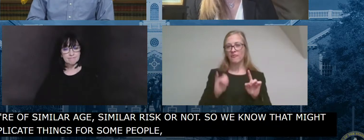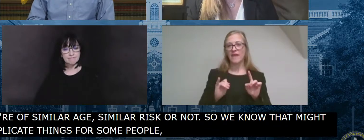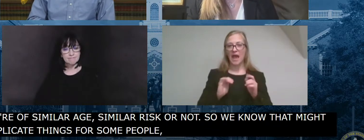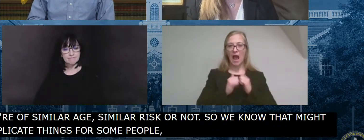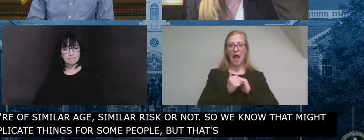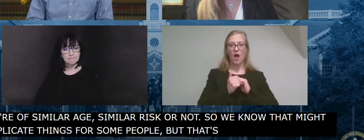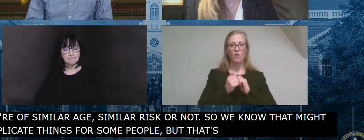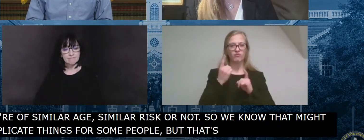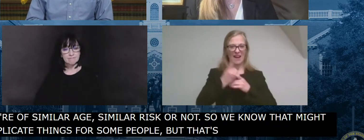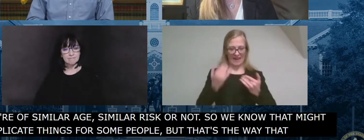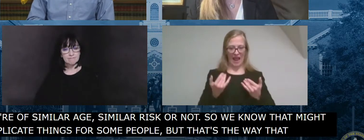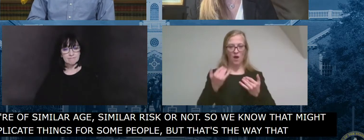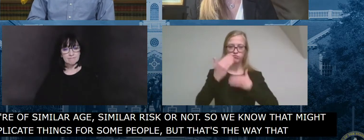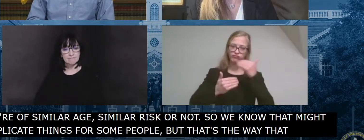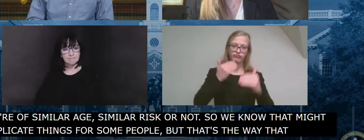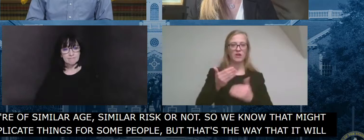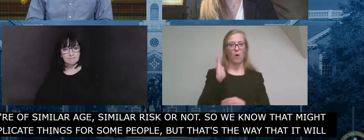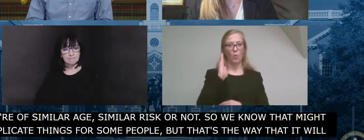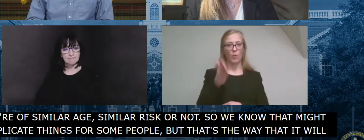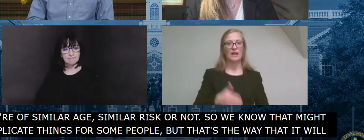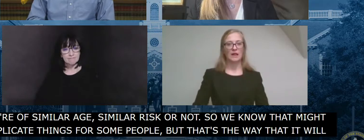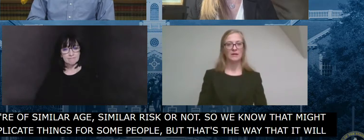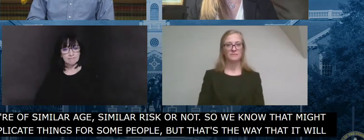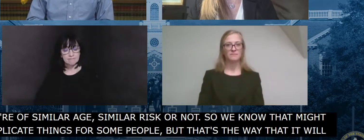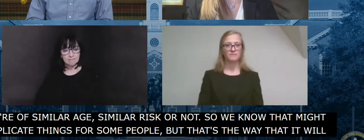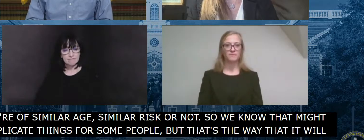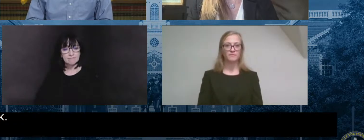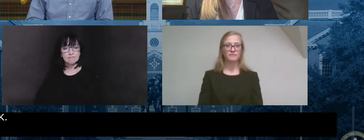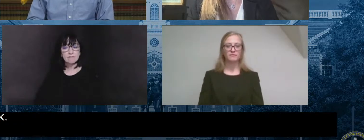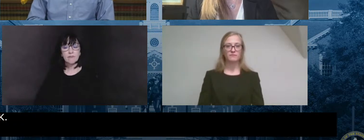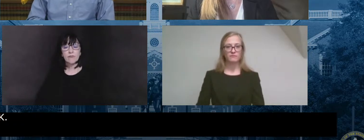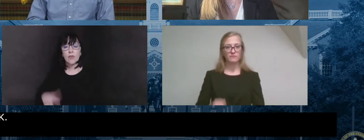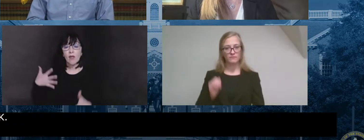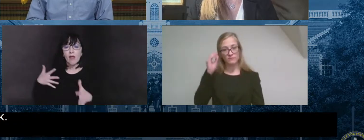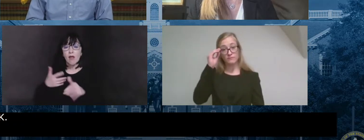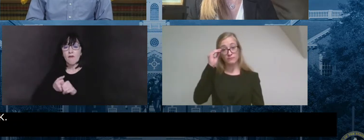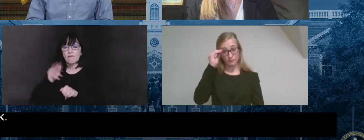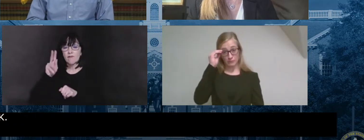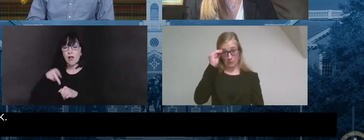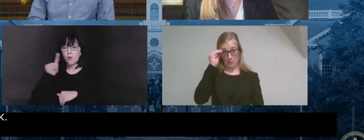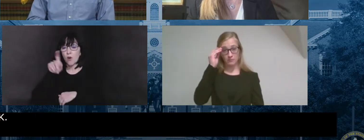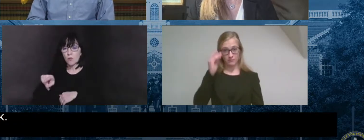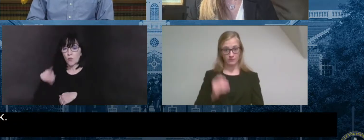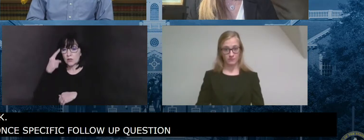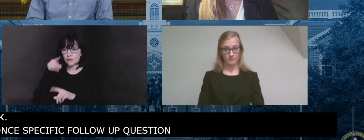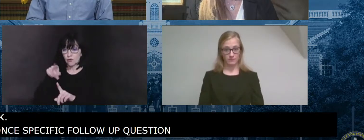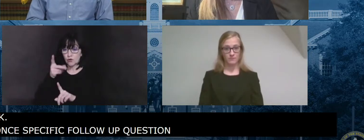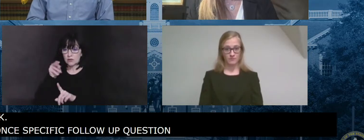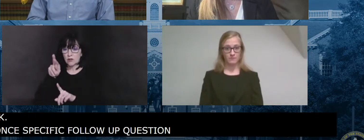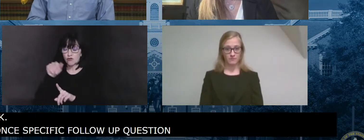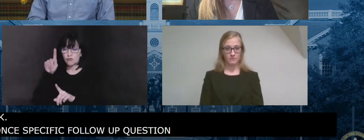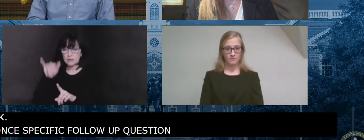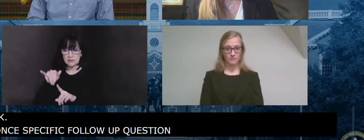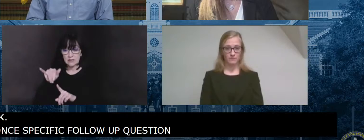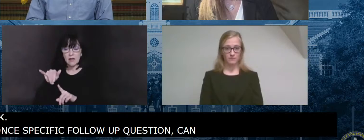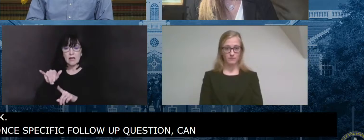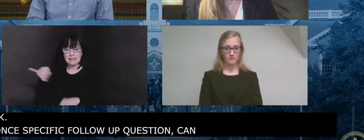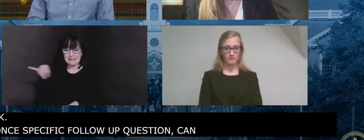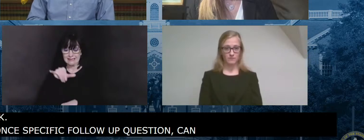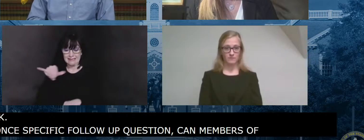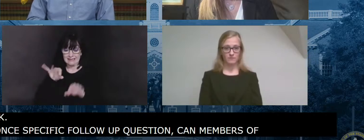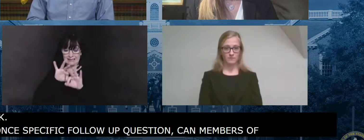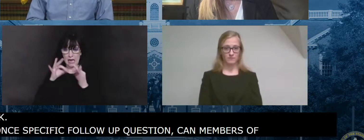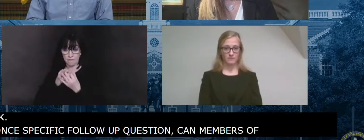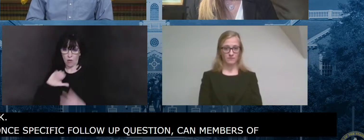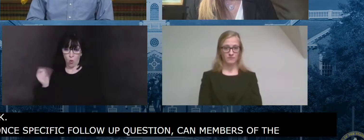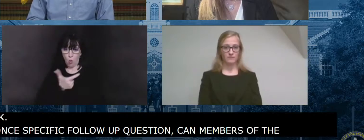it will work. One specific follow-up question, Dr. Rattay: can members of the same family use the same email